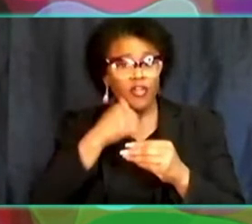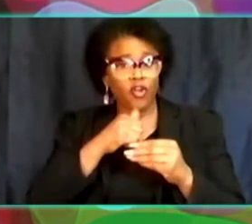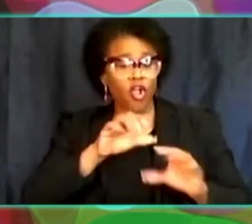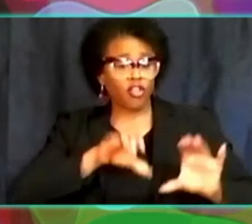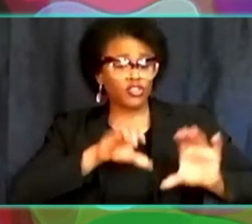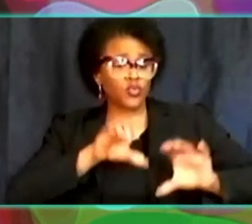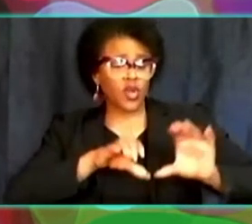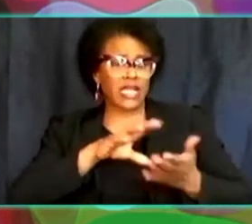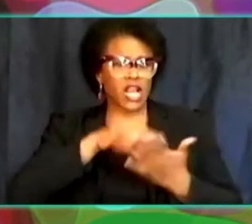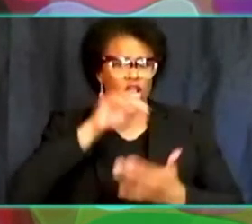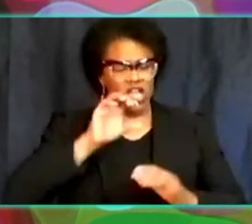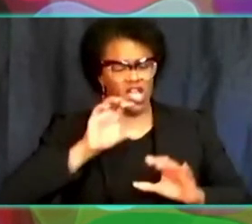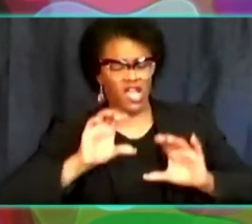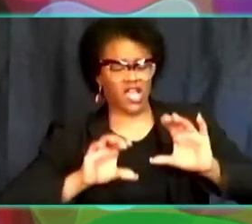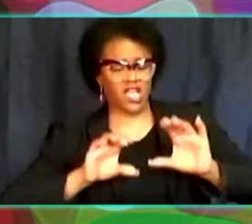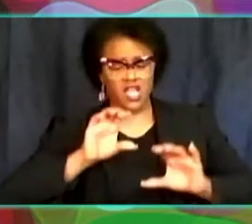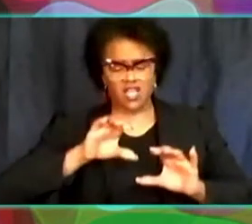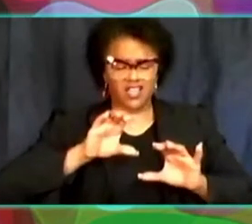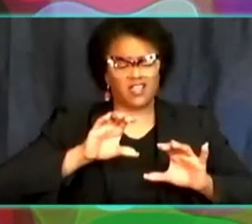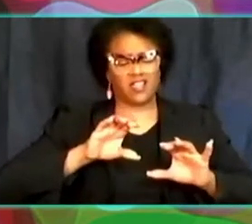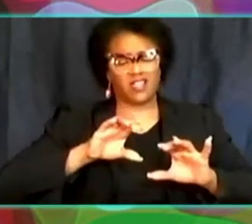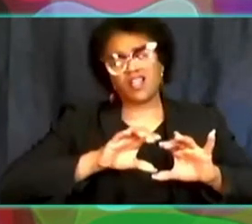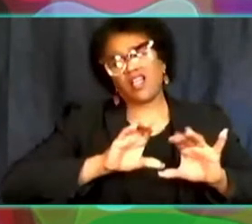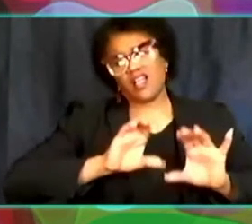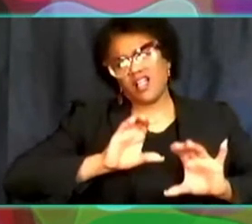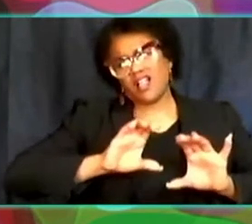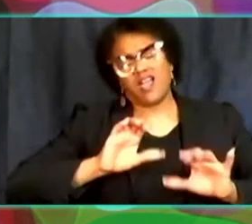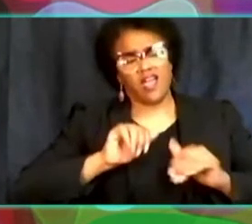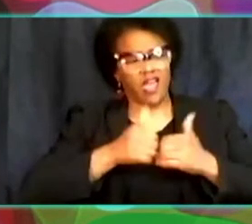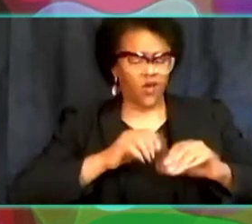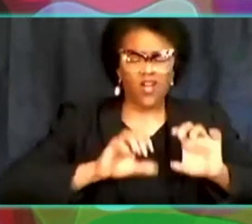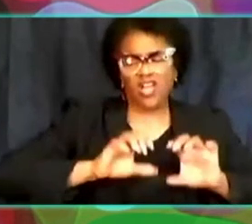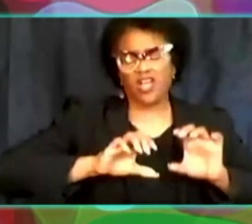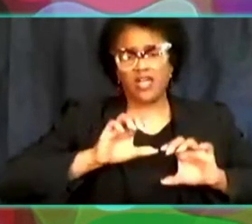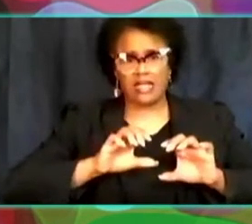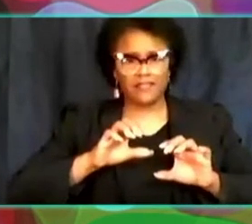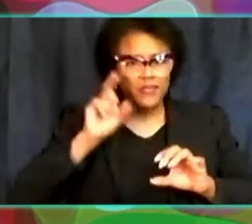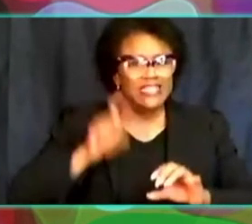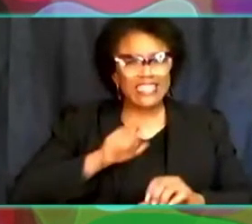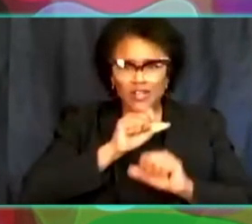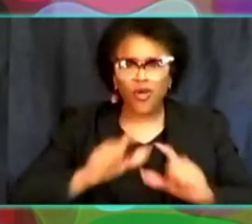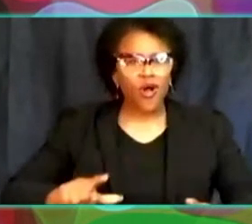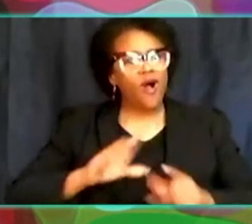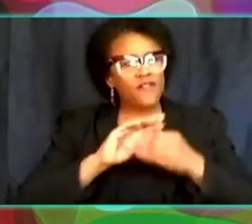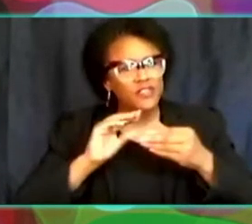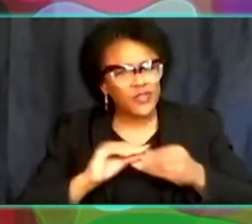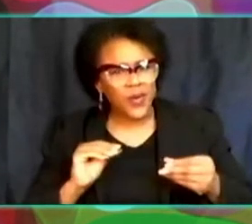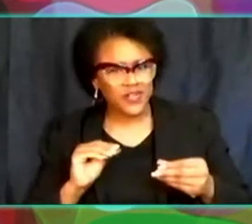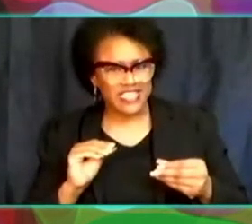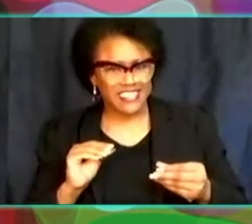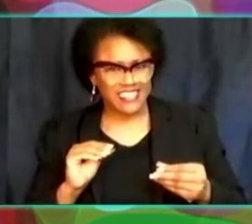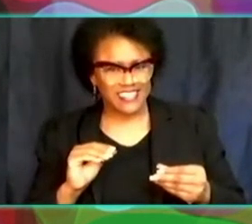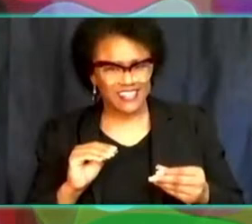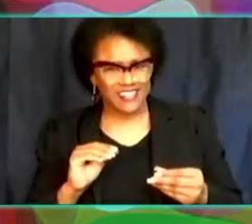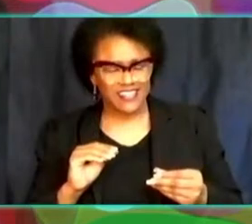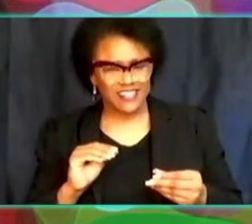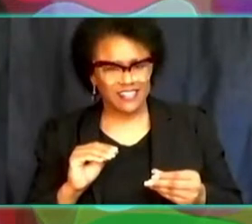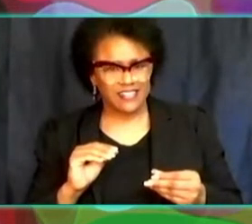at the club, you know, and why that's important, you know what I'm saying? Like, we got to get all of these stories and